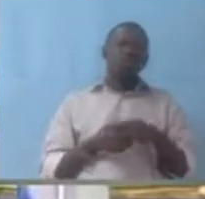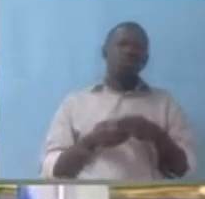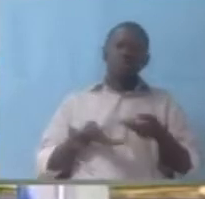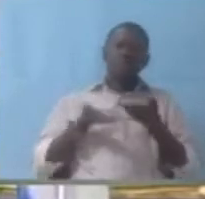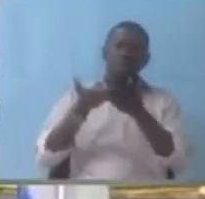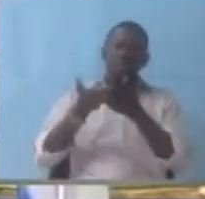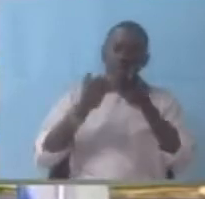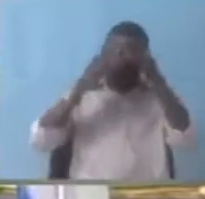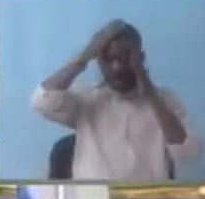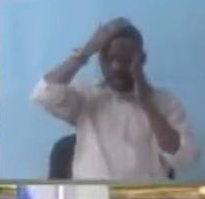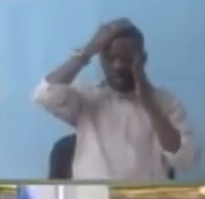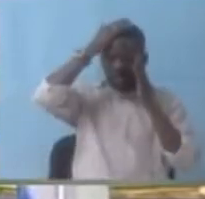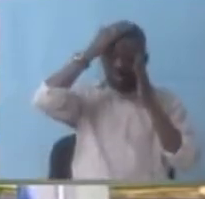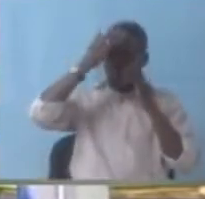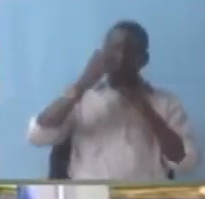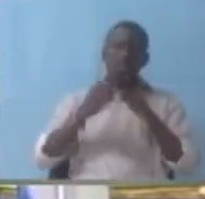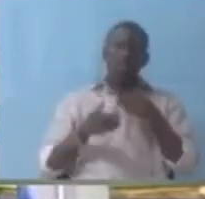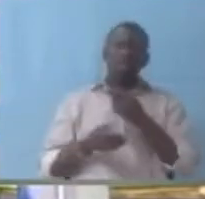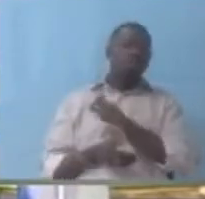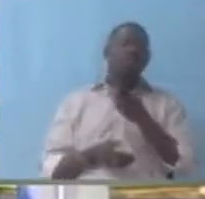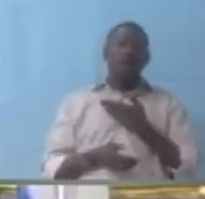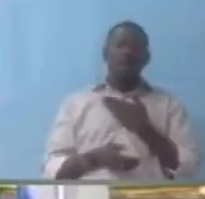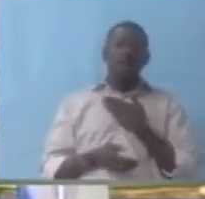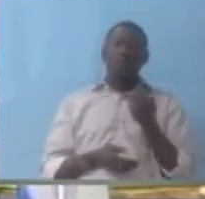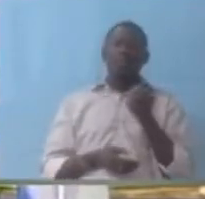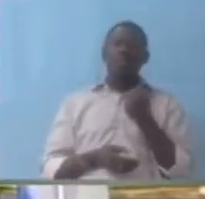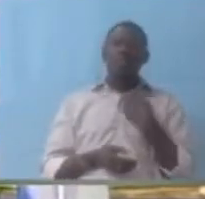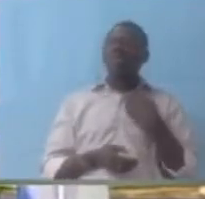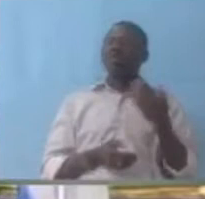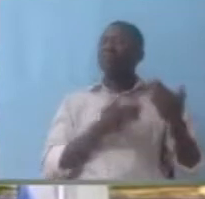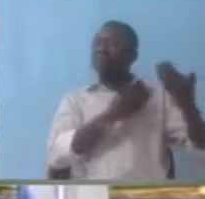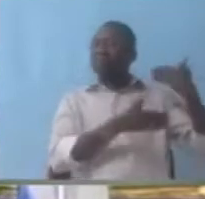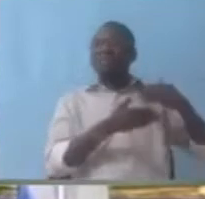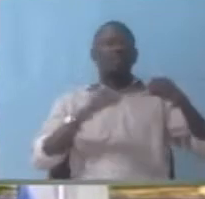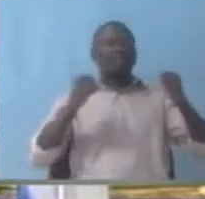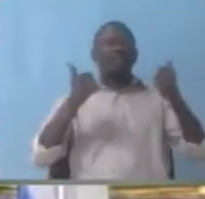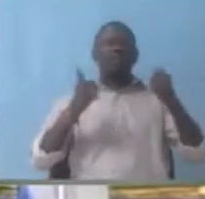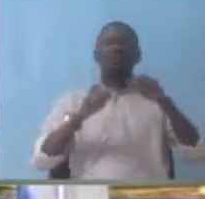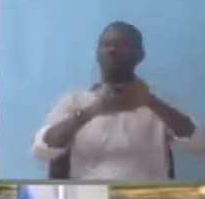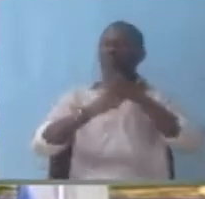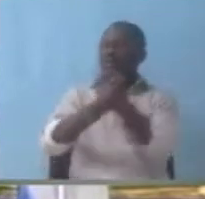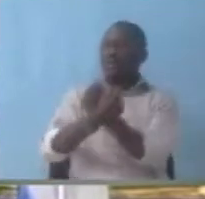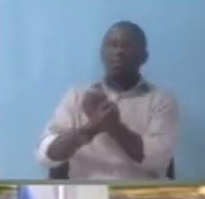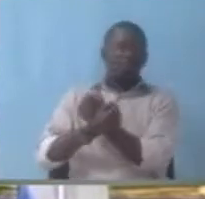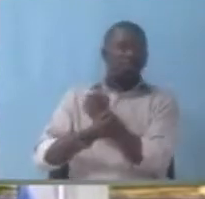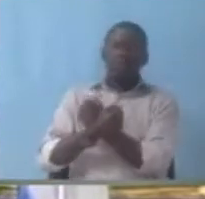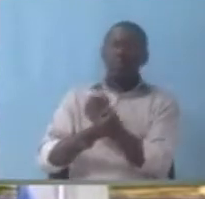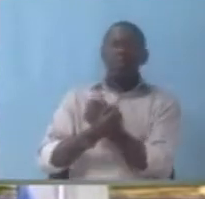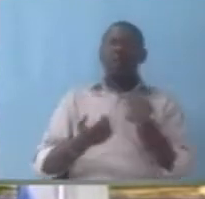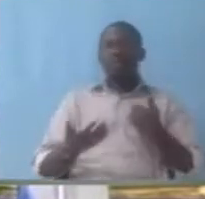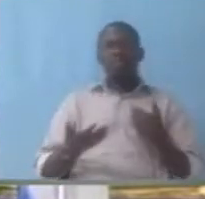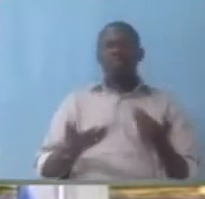that they did not already have because they were detaining people. And man sembo di la me along co man ben soto kadung ndaro yo kelo hanu